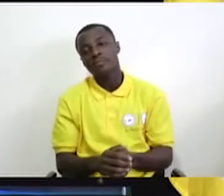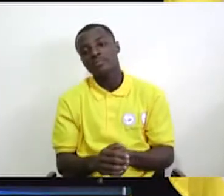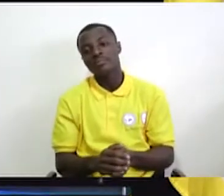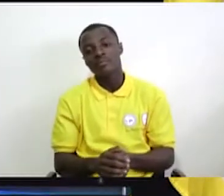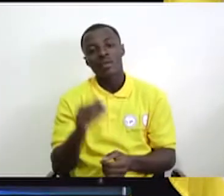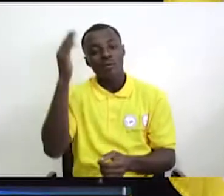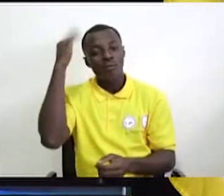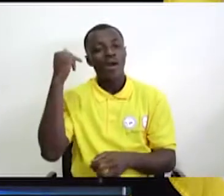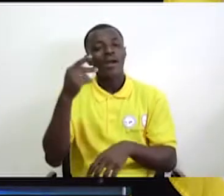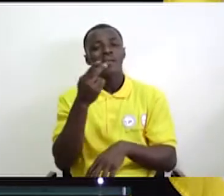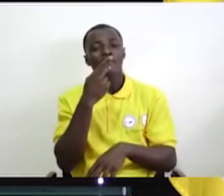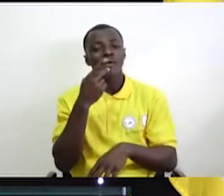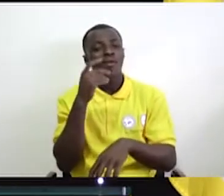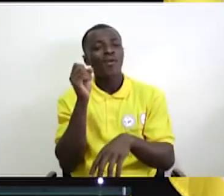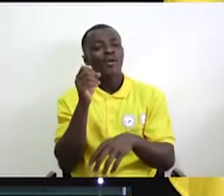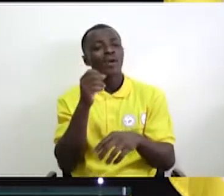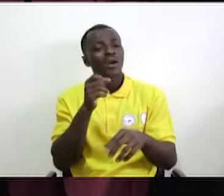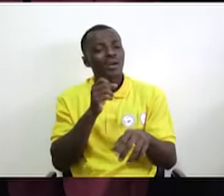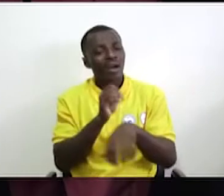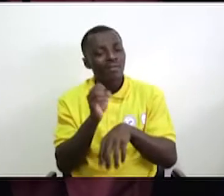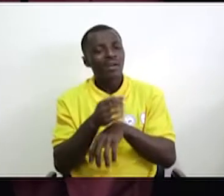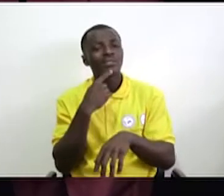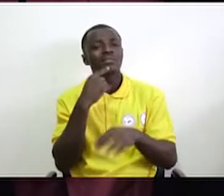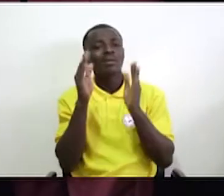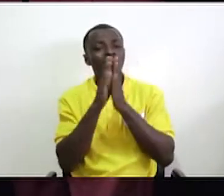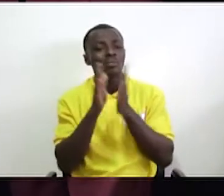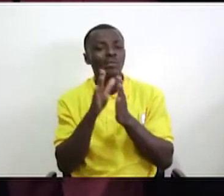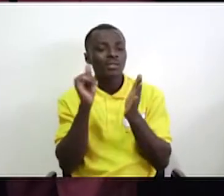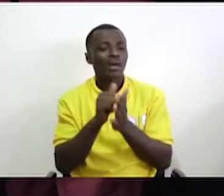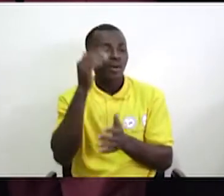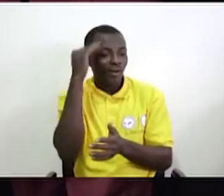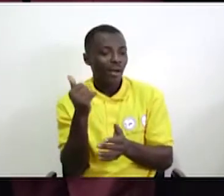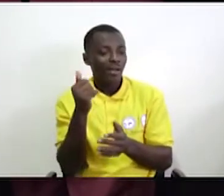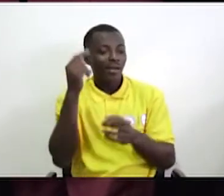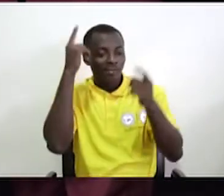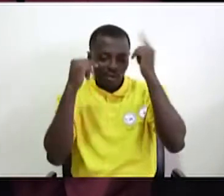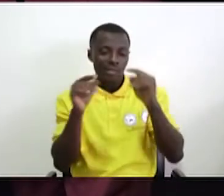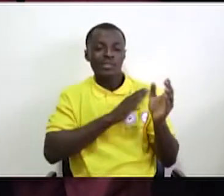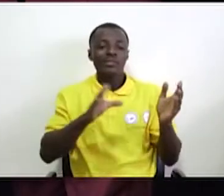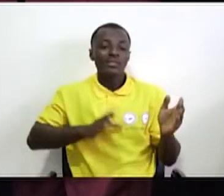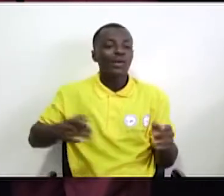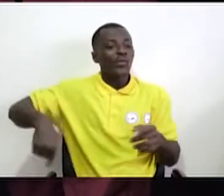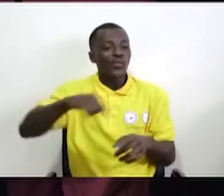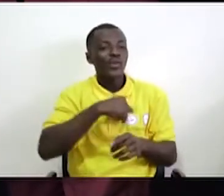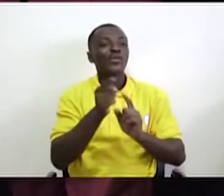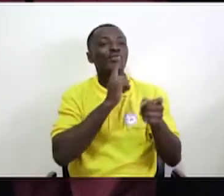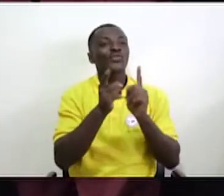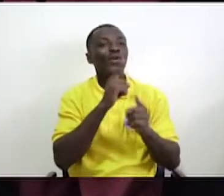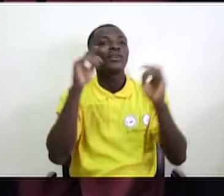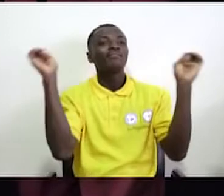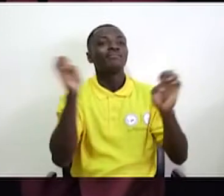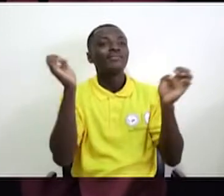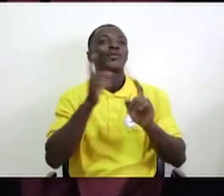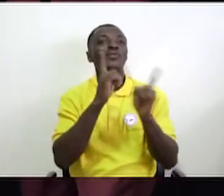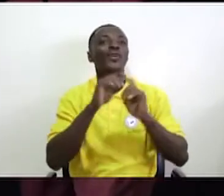Why is he saying that? I'm praying that you will know. Because many Christians just sing about the resurrection. They don't know the meaning of